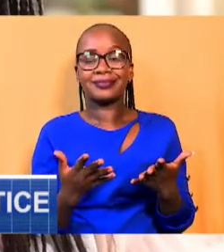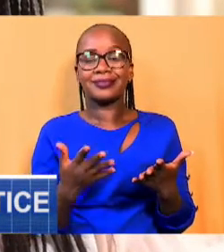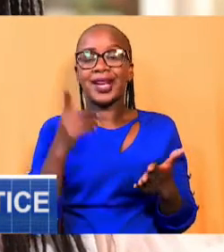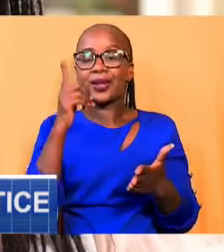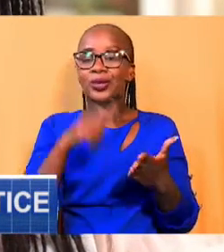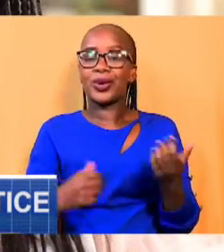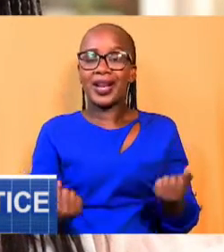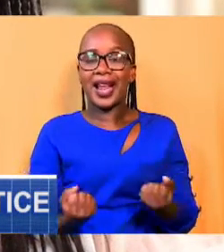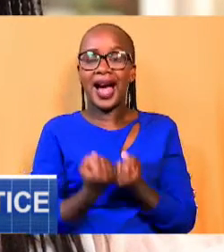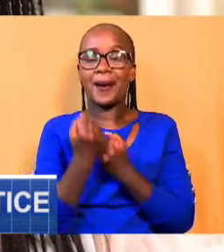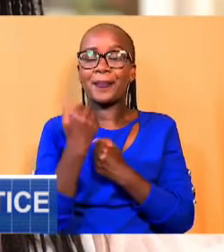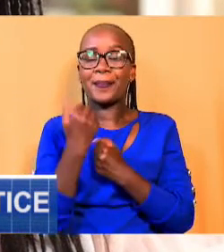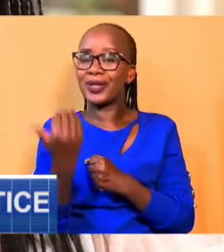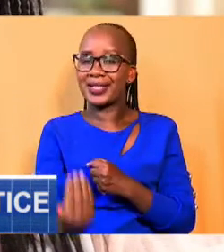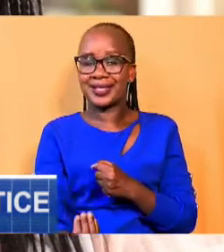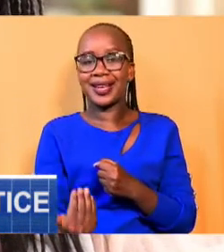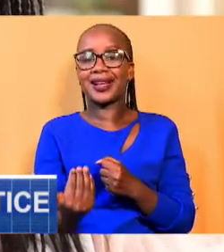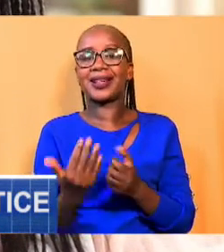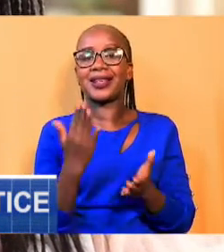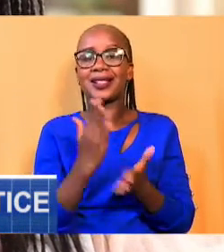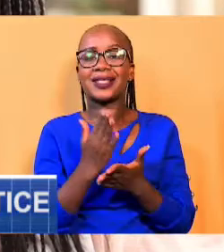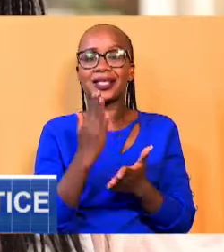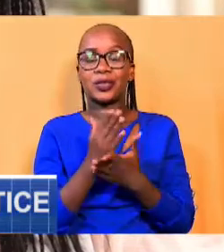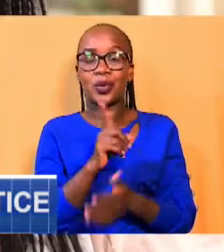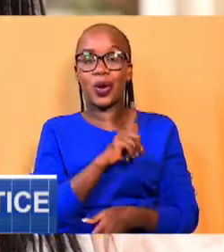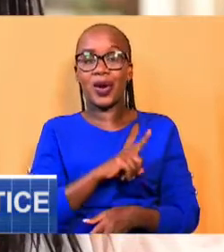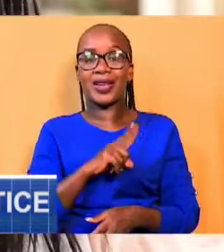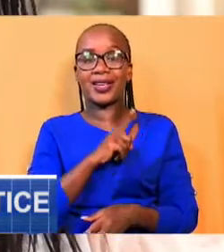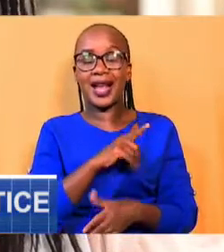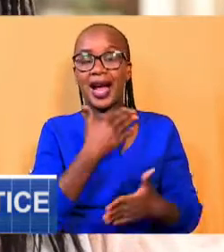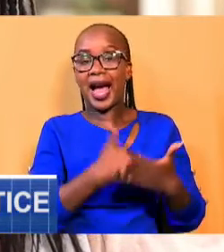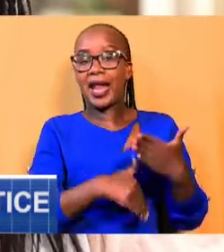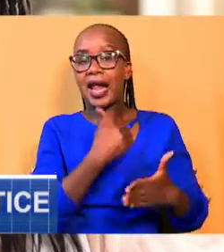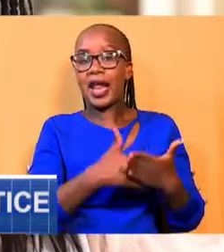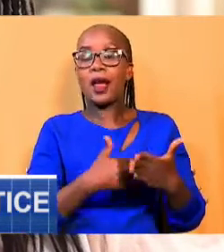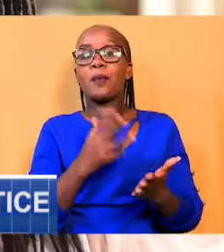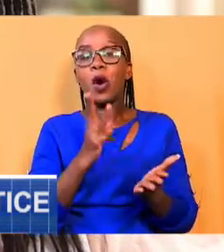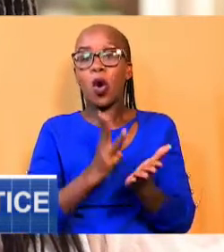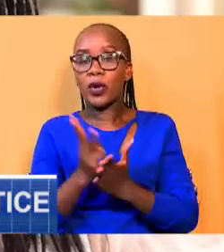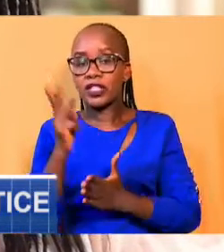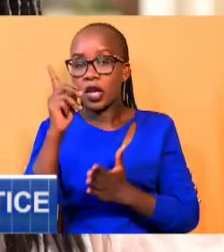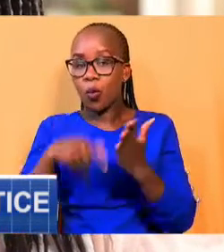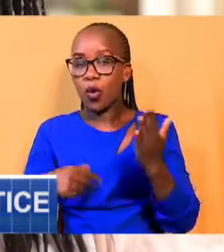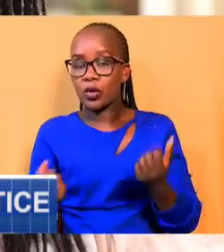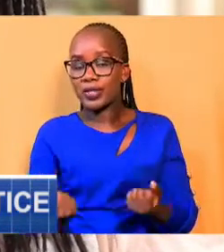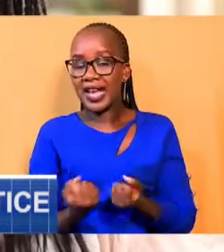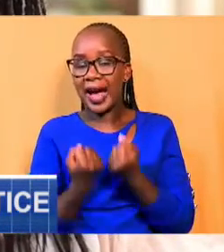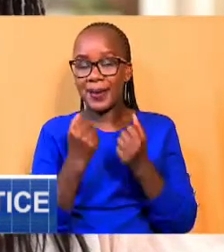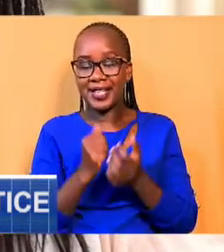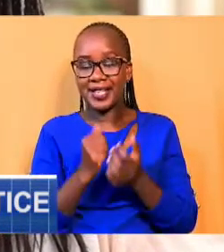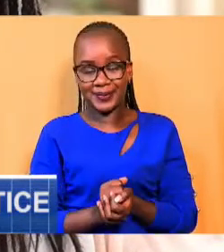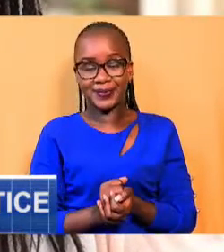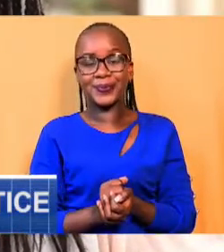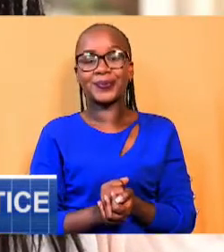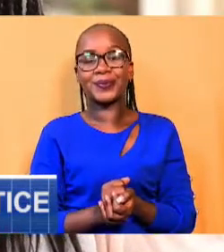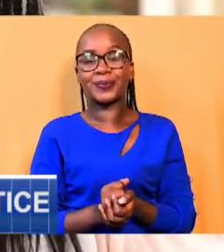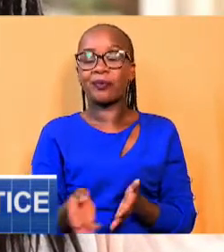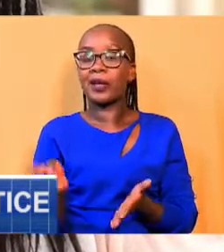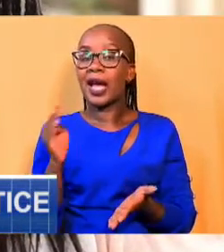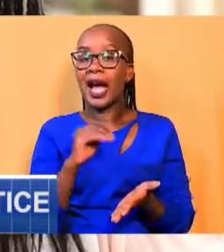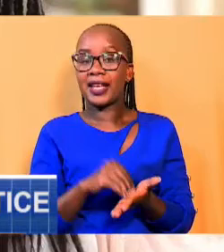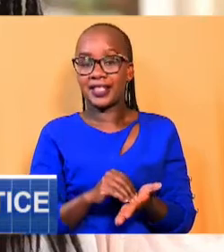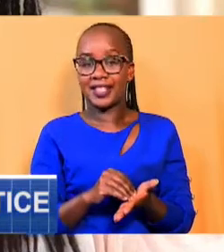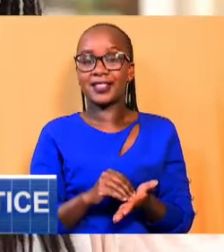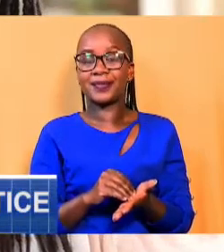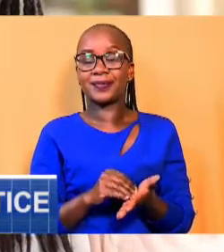And that's what almost happened to this child. He's just lucky that a neighbor witnessed what was going on.